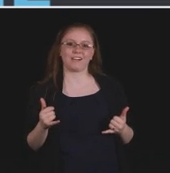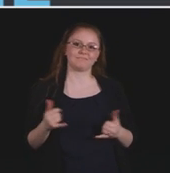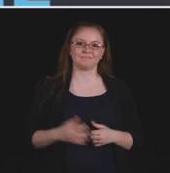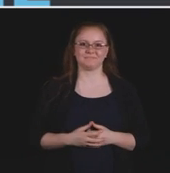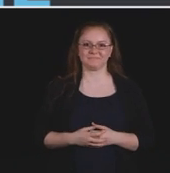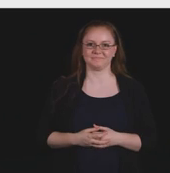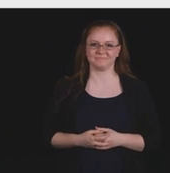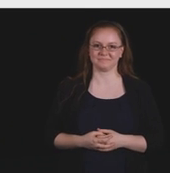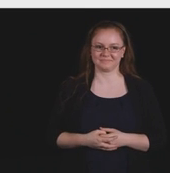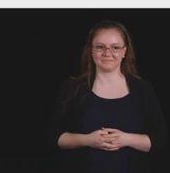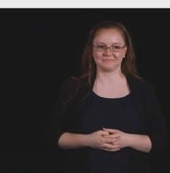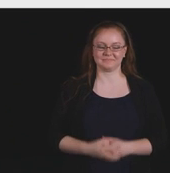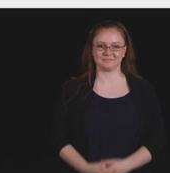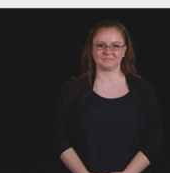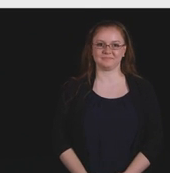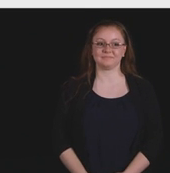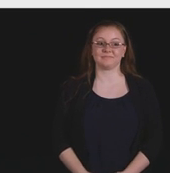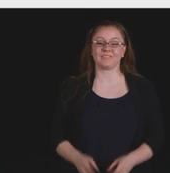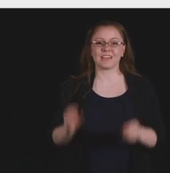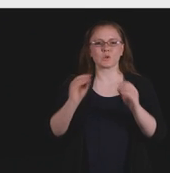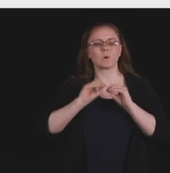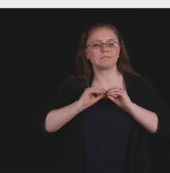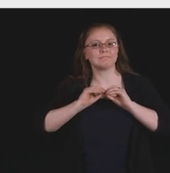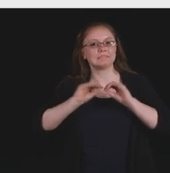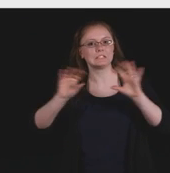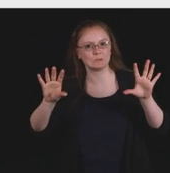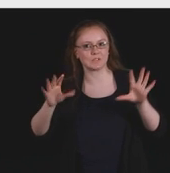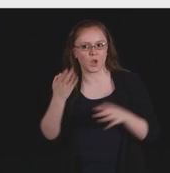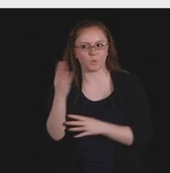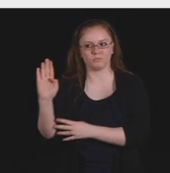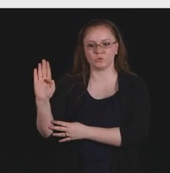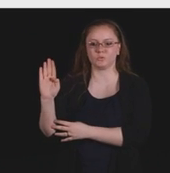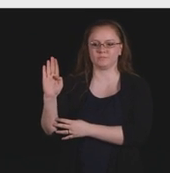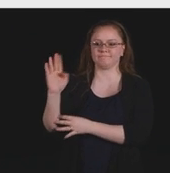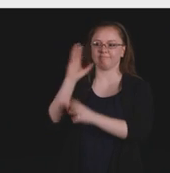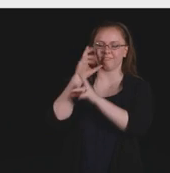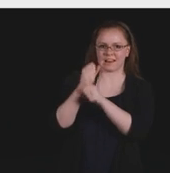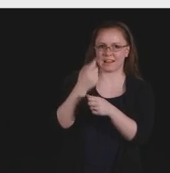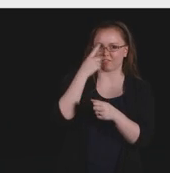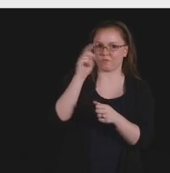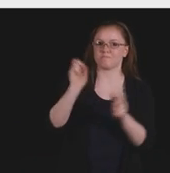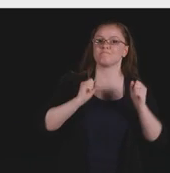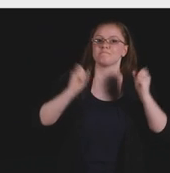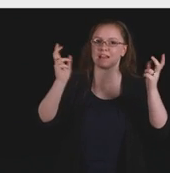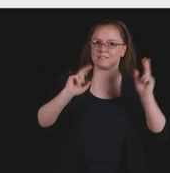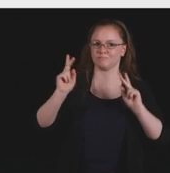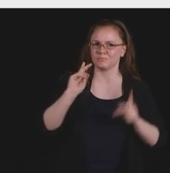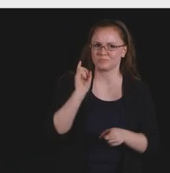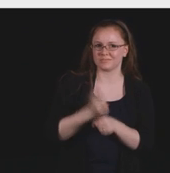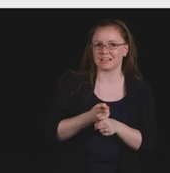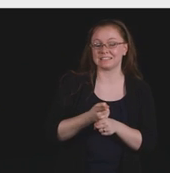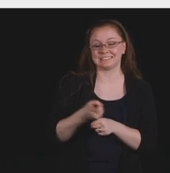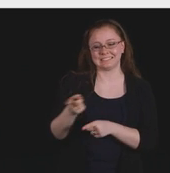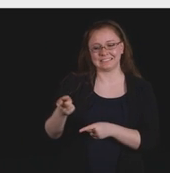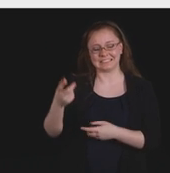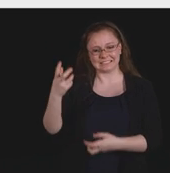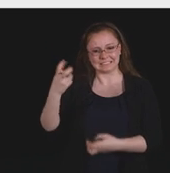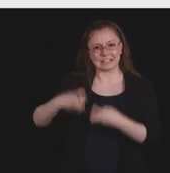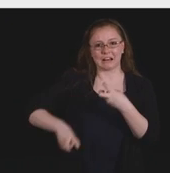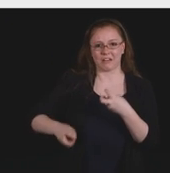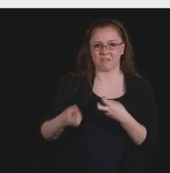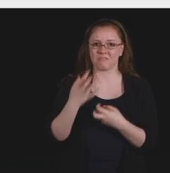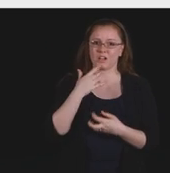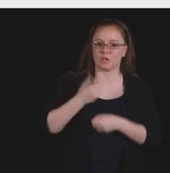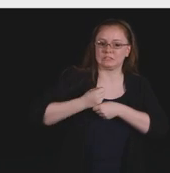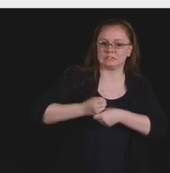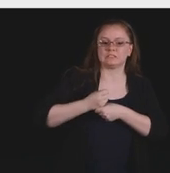So clearly, why the blue is so fascinating. Blue is the most difficult color to make. Whenever you see